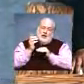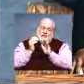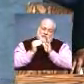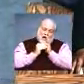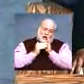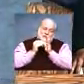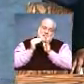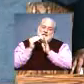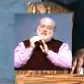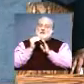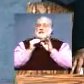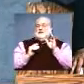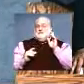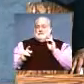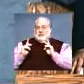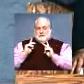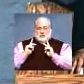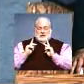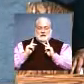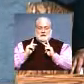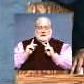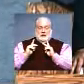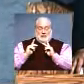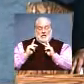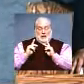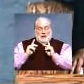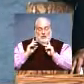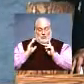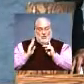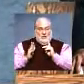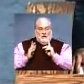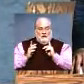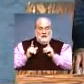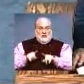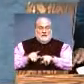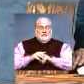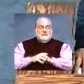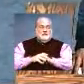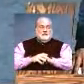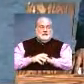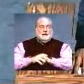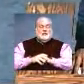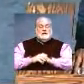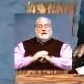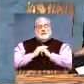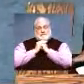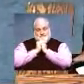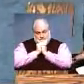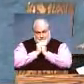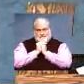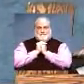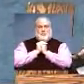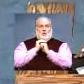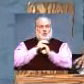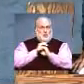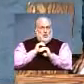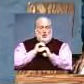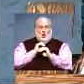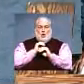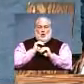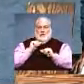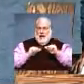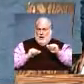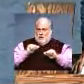of residents, and it's just a matter of time before that happens. So I would just like to, without question, ask that